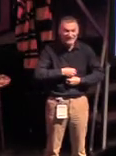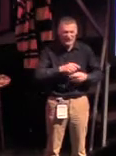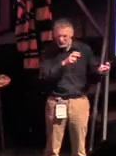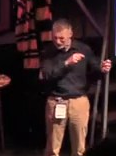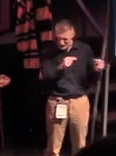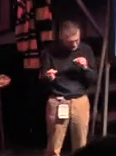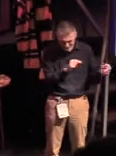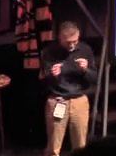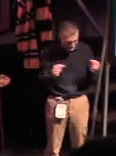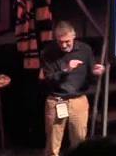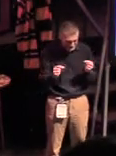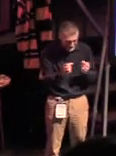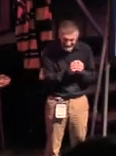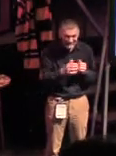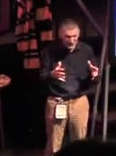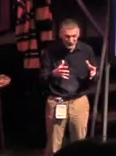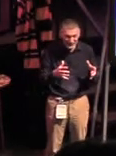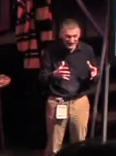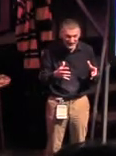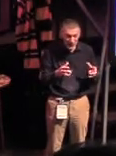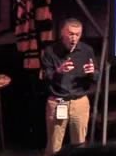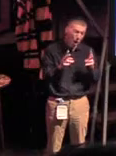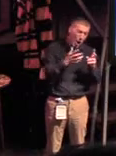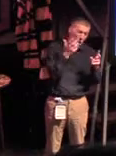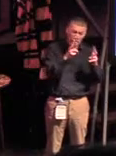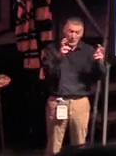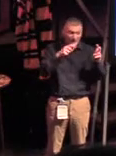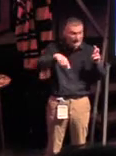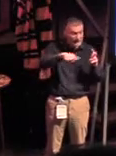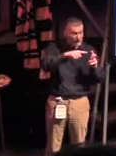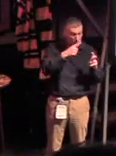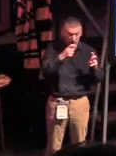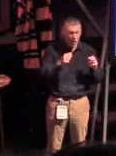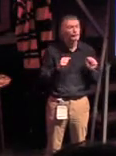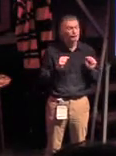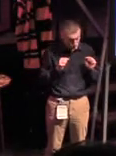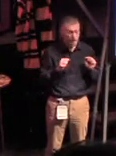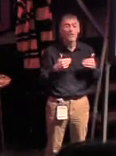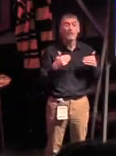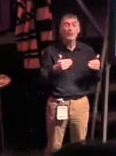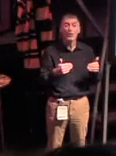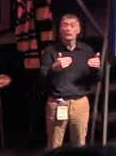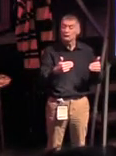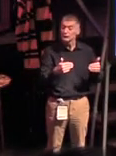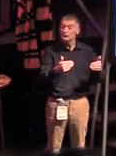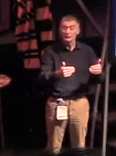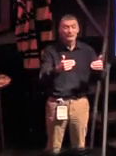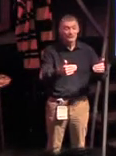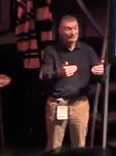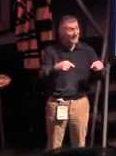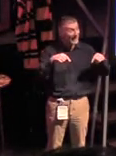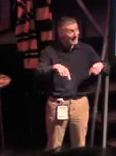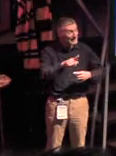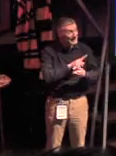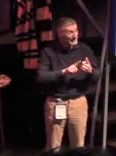of our sectors, and we are able to move on. I feel certain that this meeting will be no